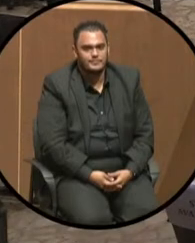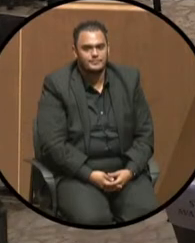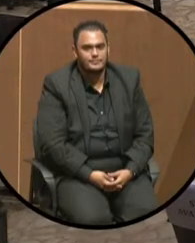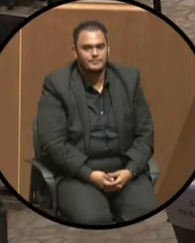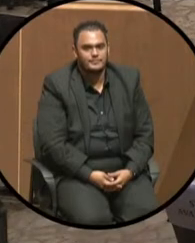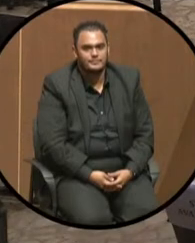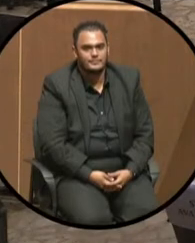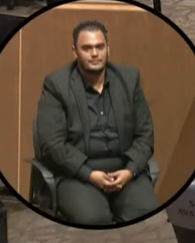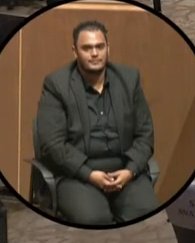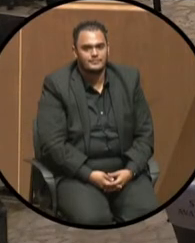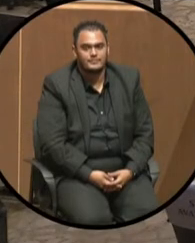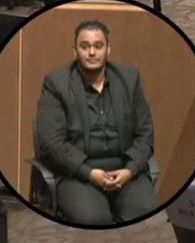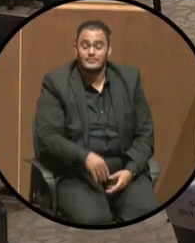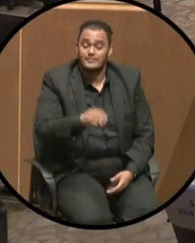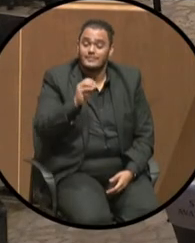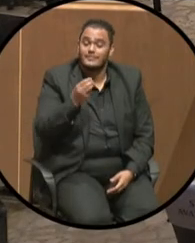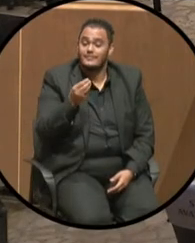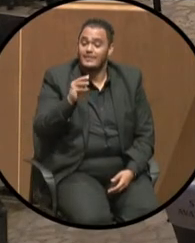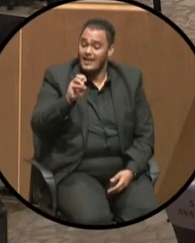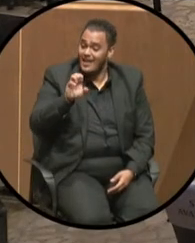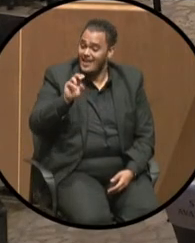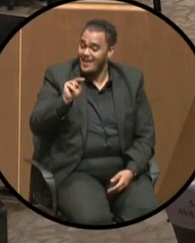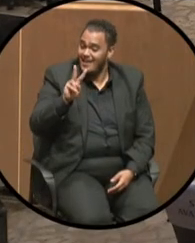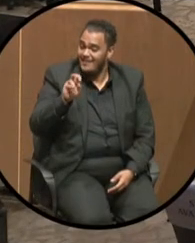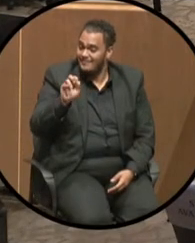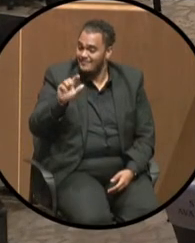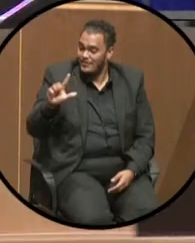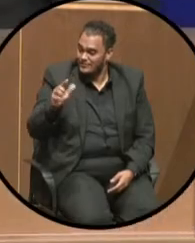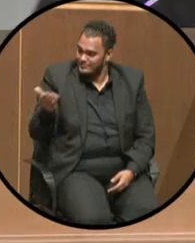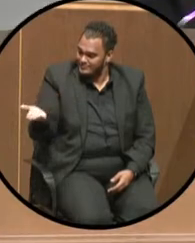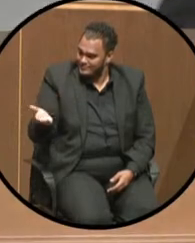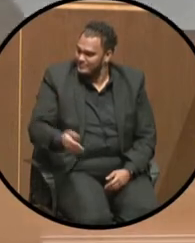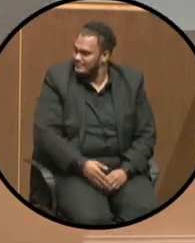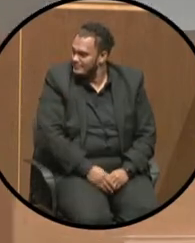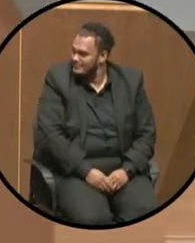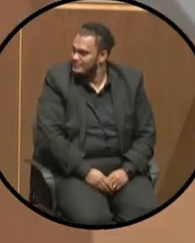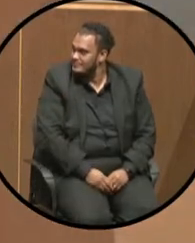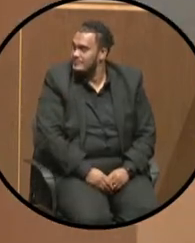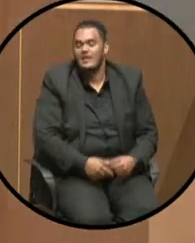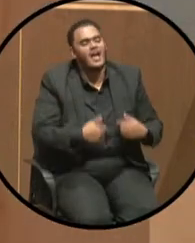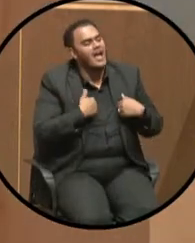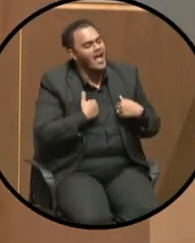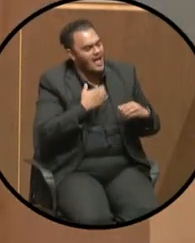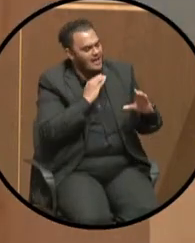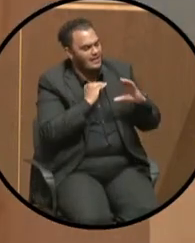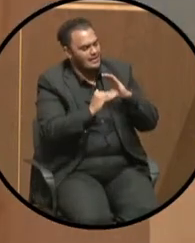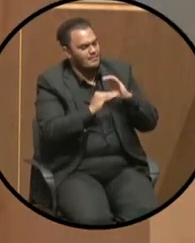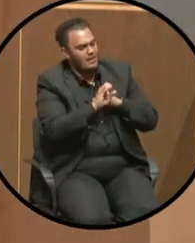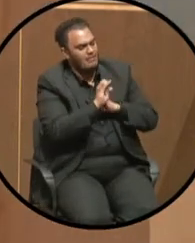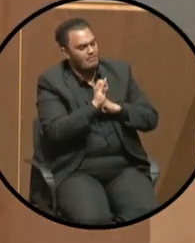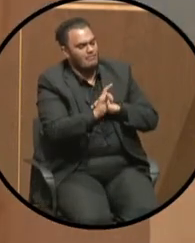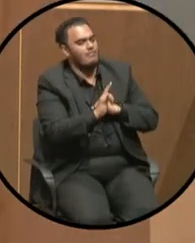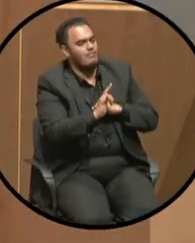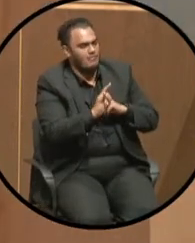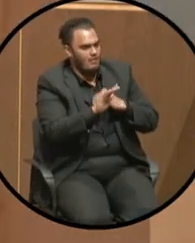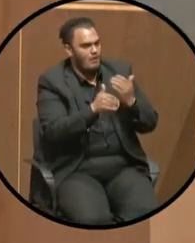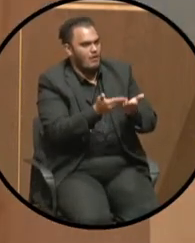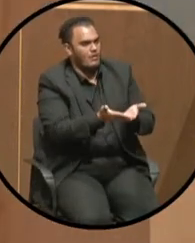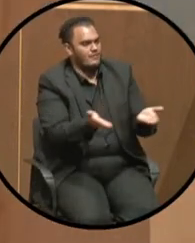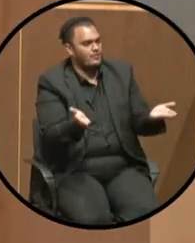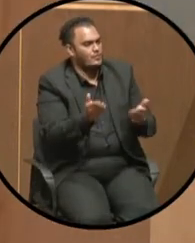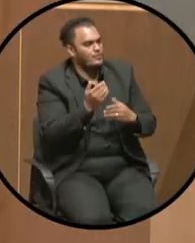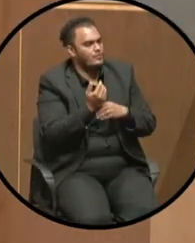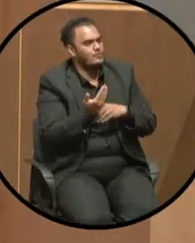Member. Ms. Enval? I just have one. I had sent you all an email before. We are in need of an appointment for an